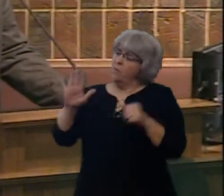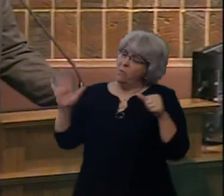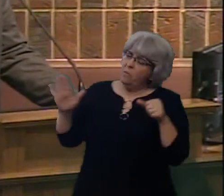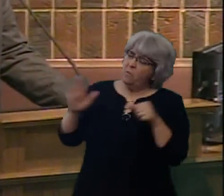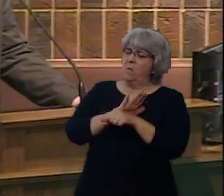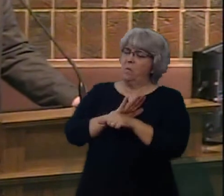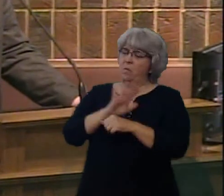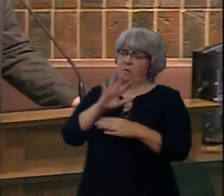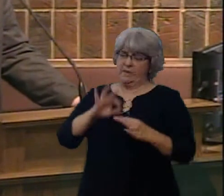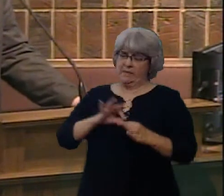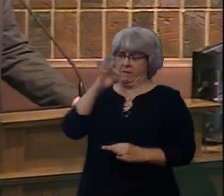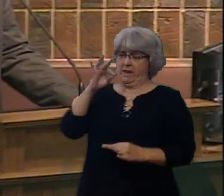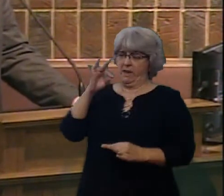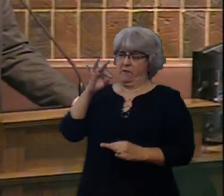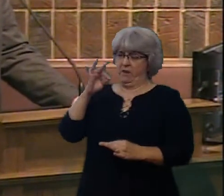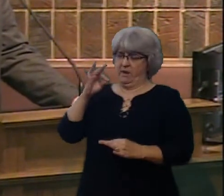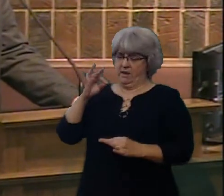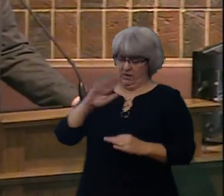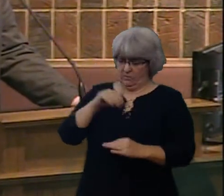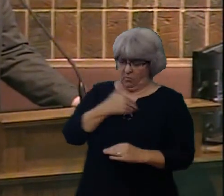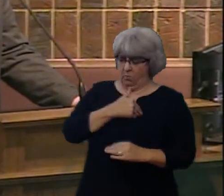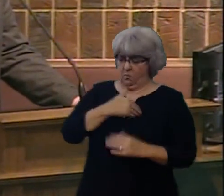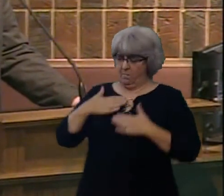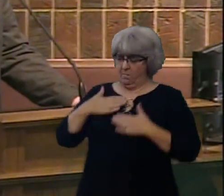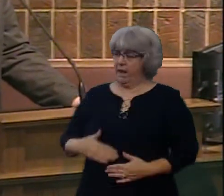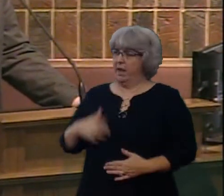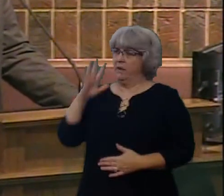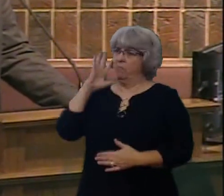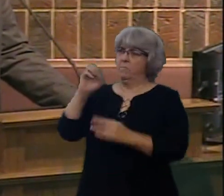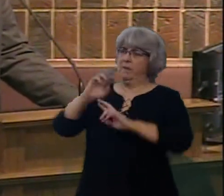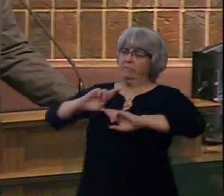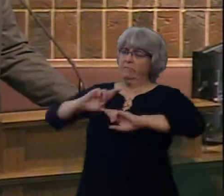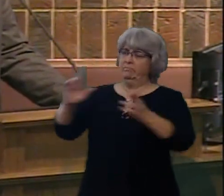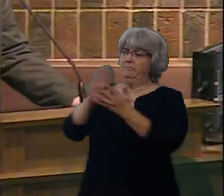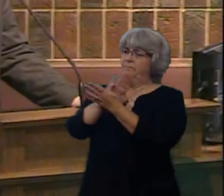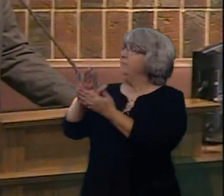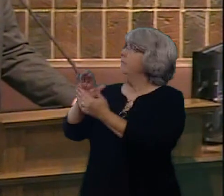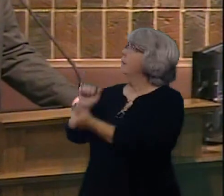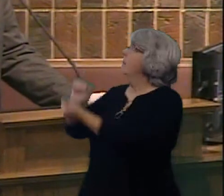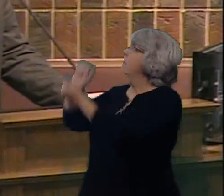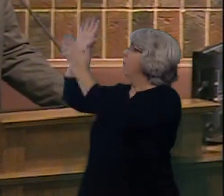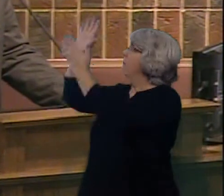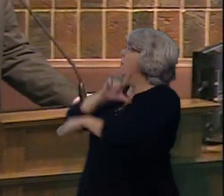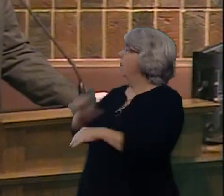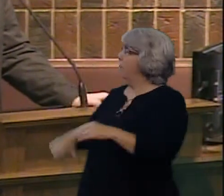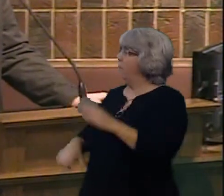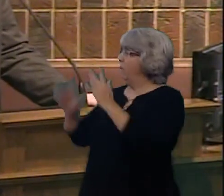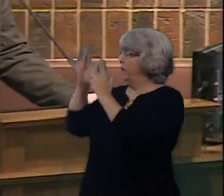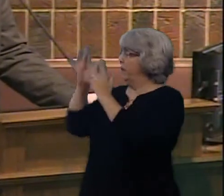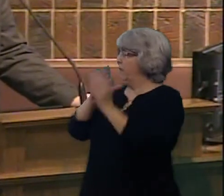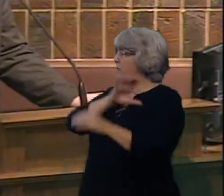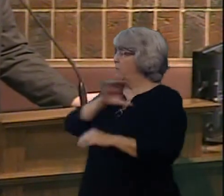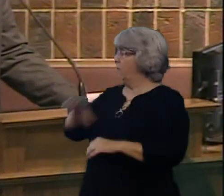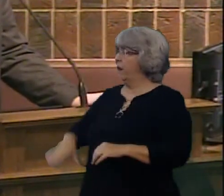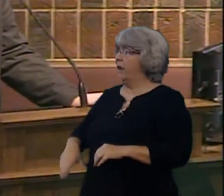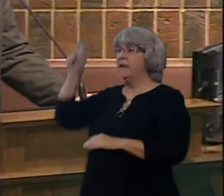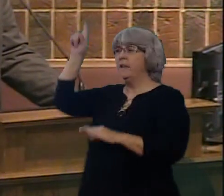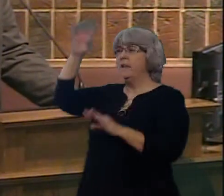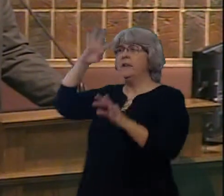kept blameless at the coming of our Lord Jesus Christ. He who calls you is faithful, he will surely do it.